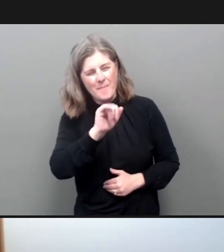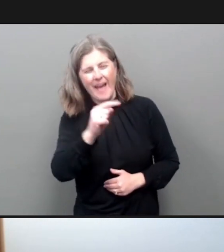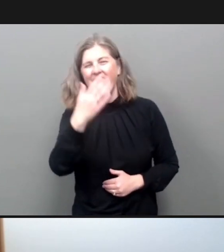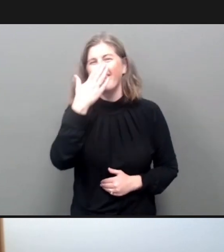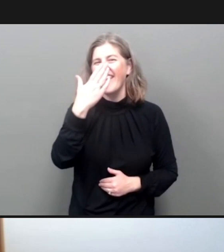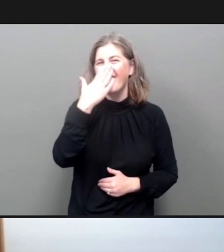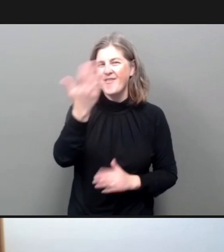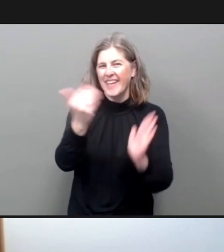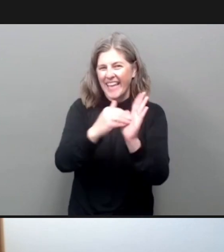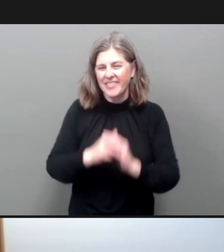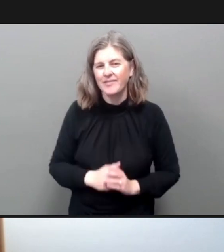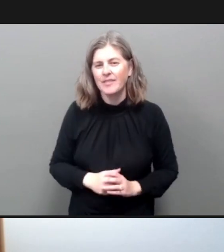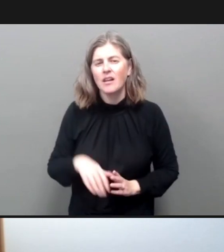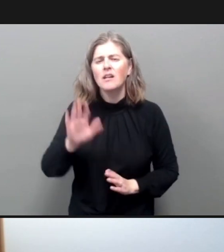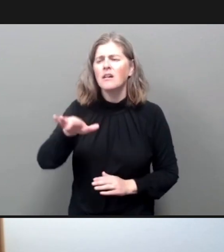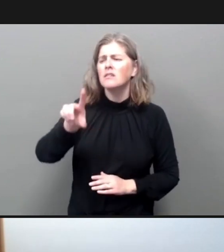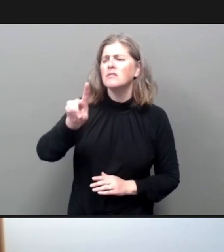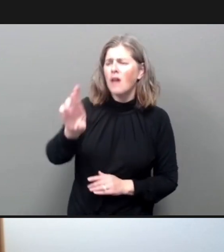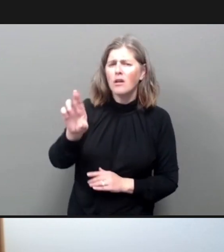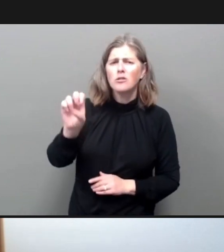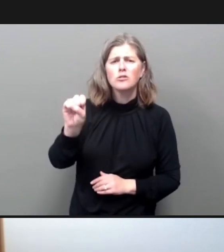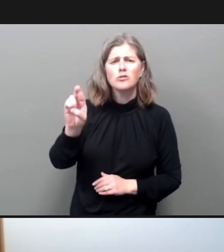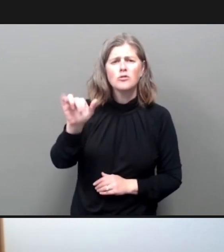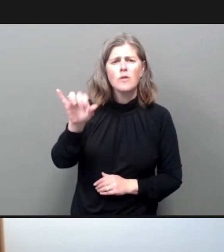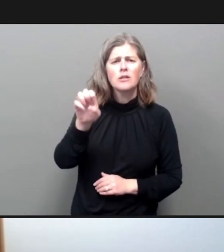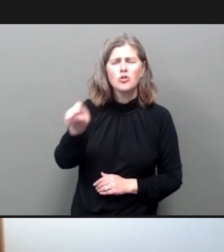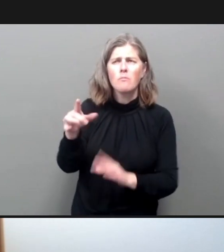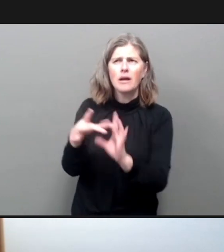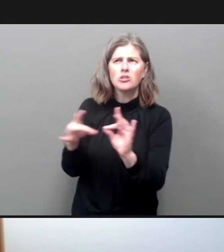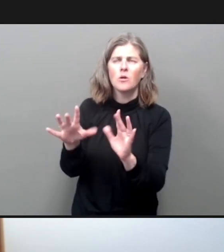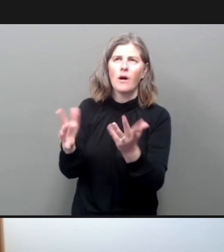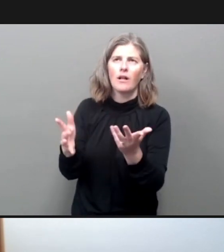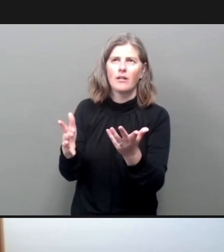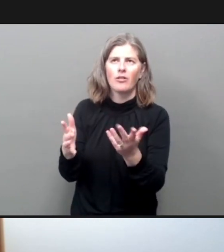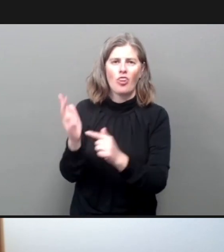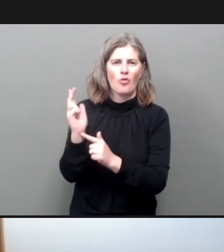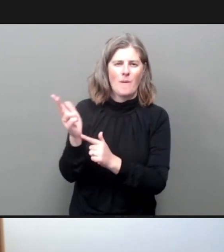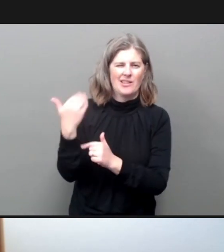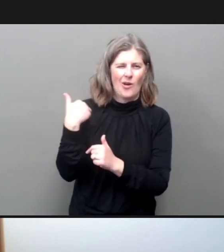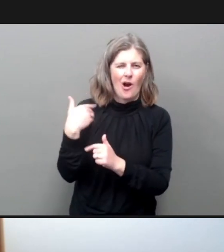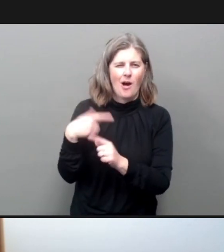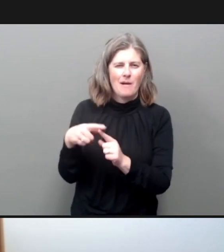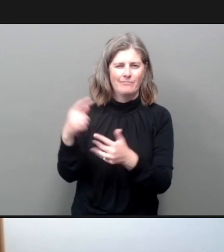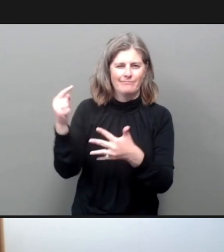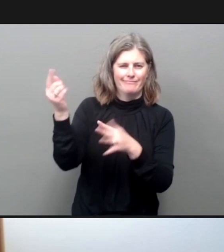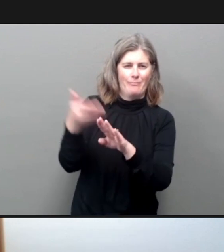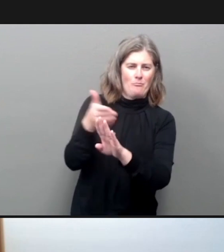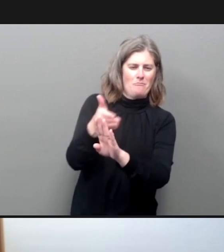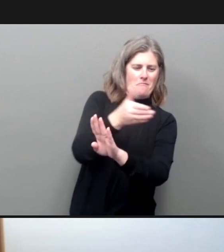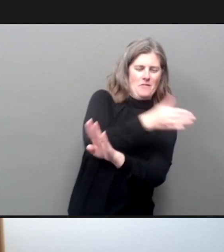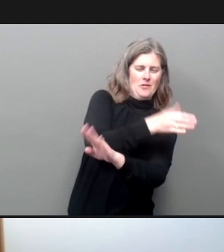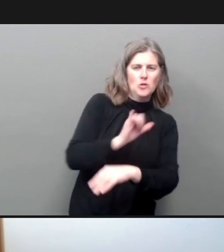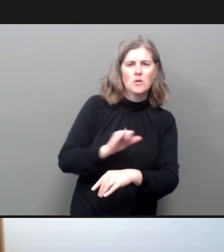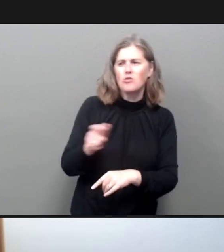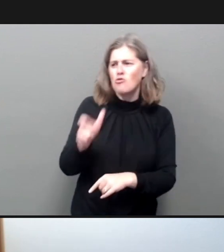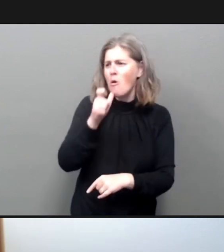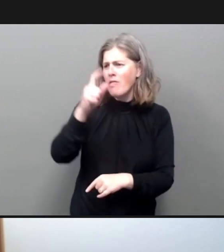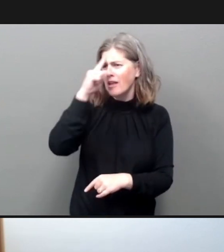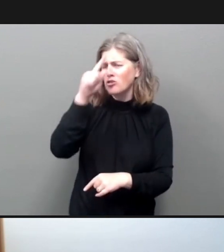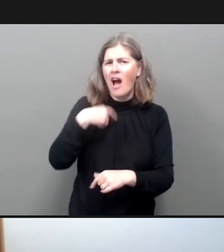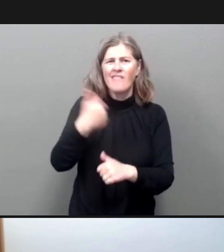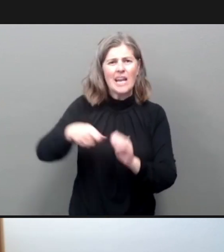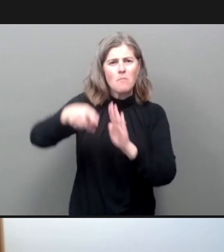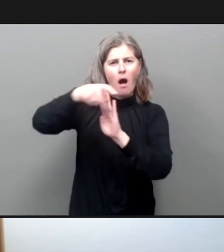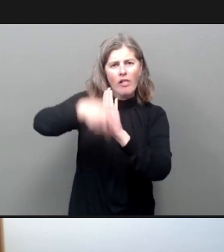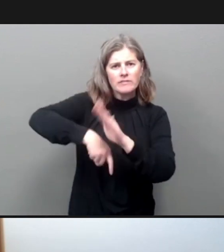much. Dr. Space, you had mentioned, 3 minutes ago, but also a bunch of other times, that you don't think there should be any